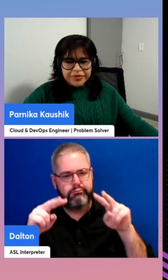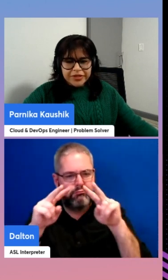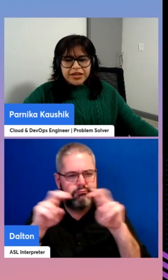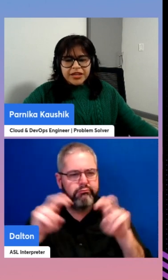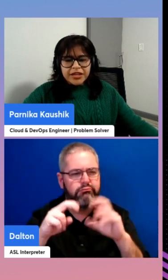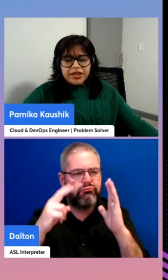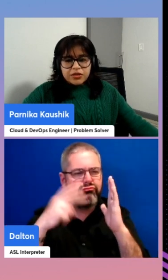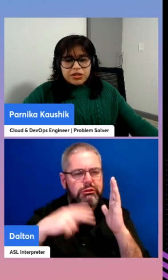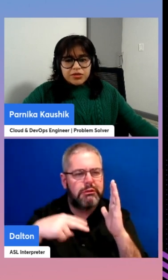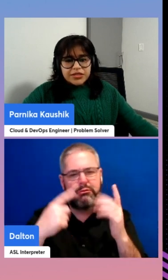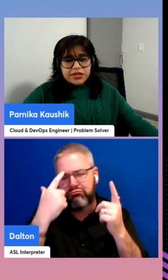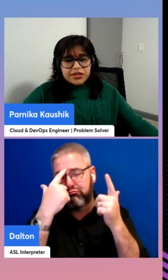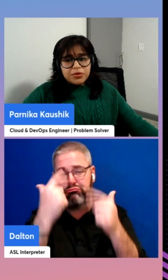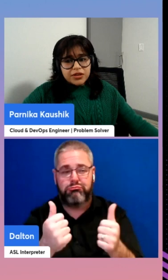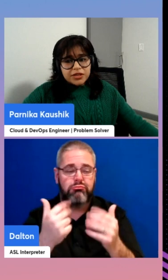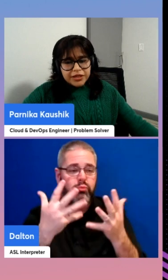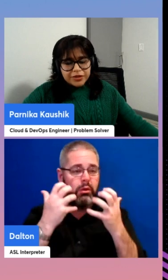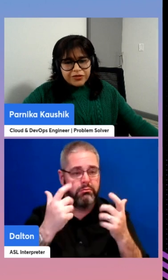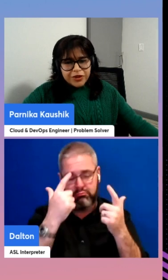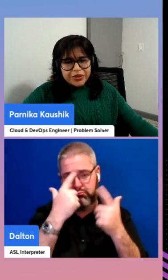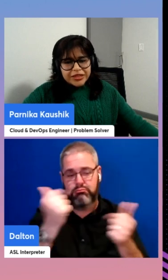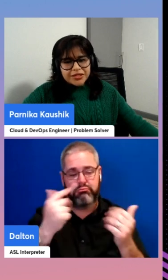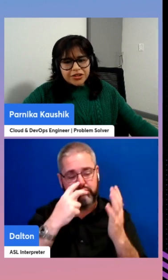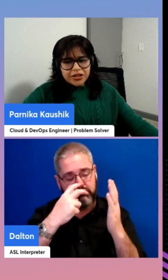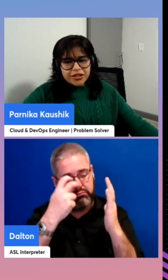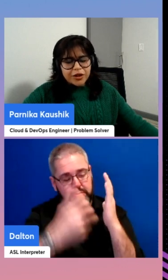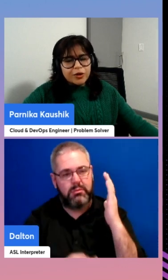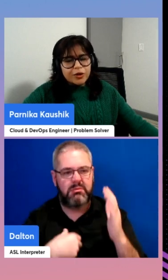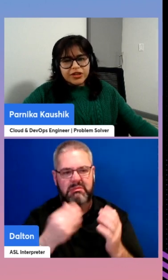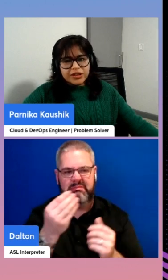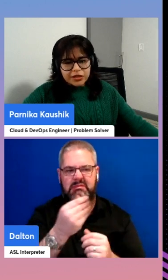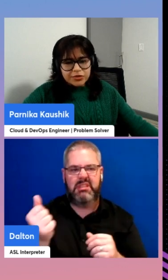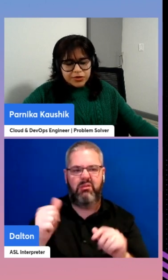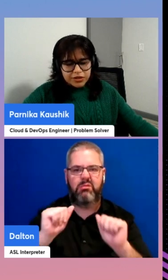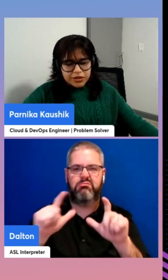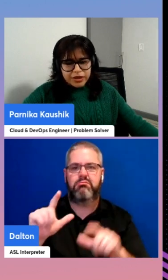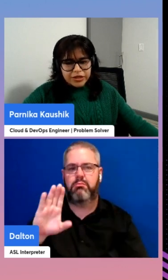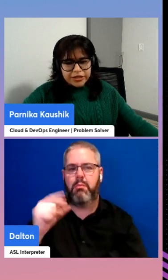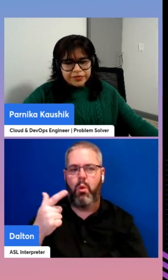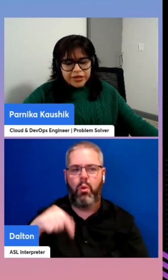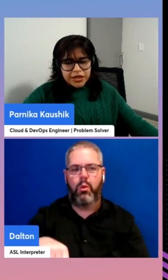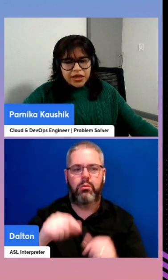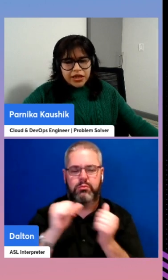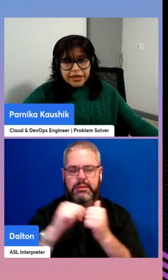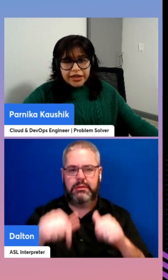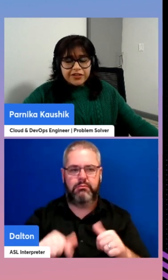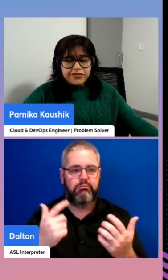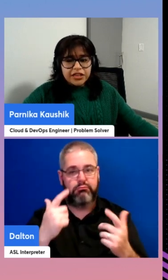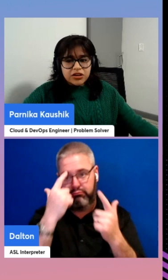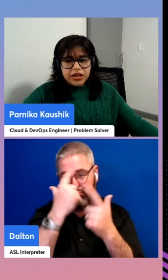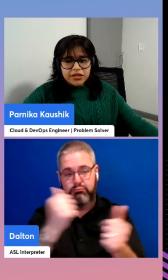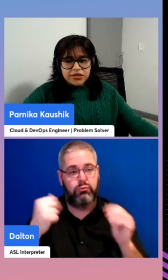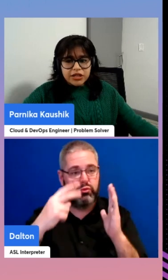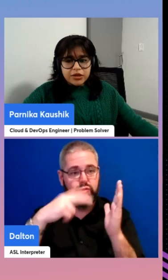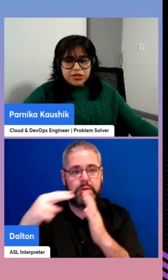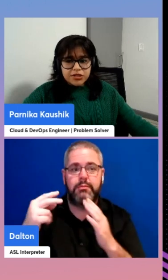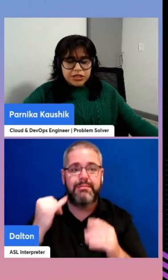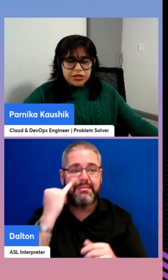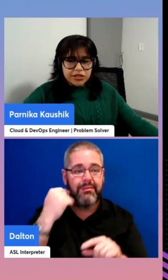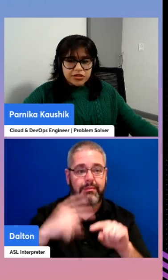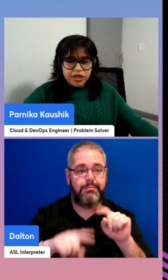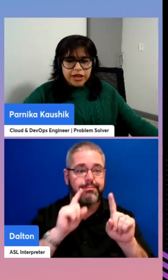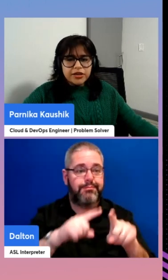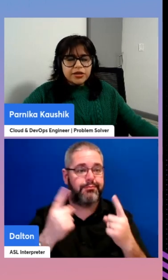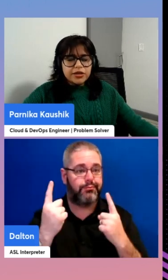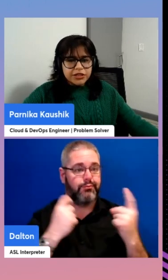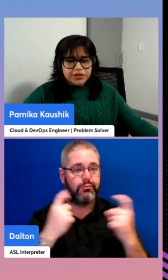want. There are going to be several blogs, by the way, following this talk, and I hope you find the time to read them on my Medium. Again, if I cannot answer any questions